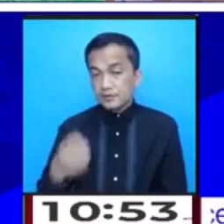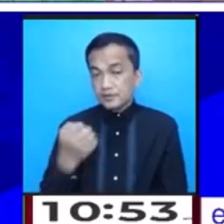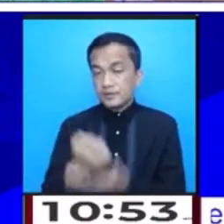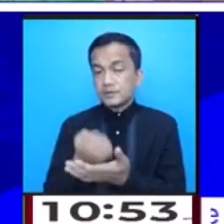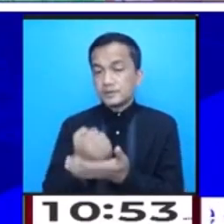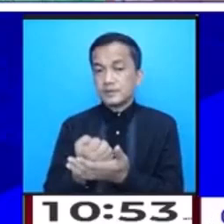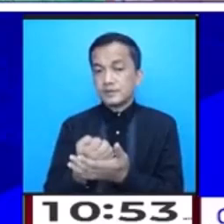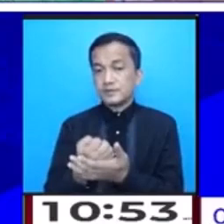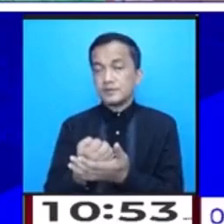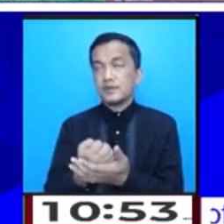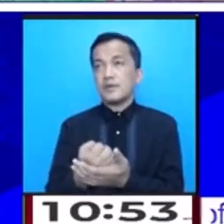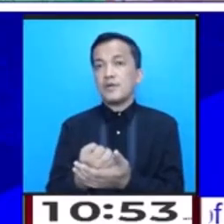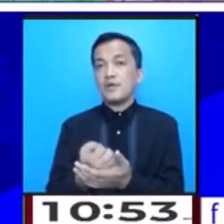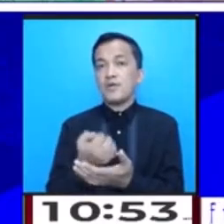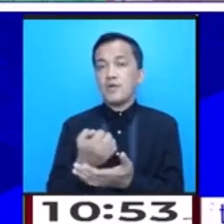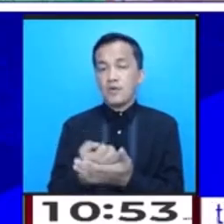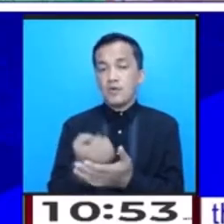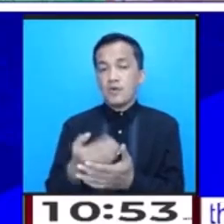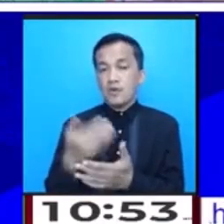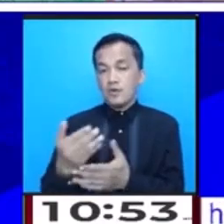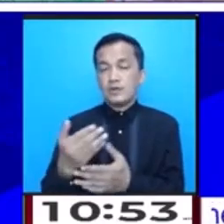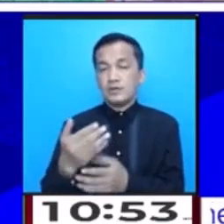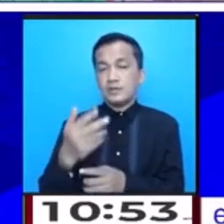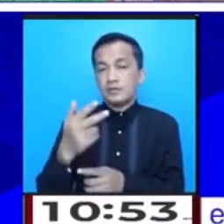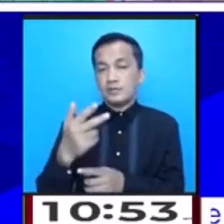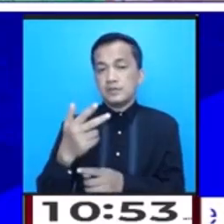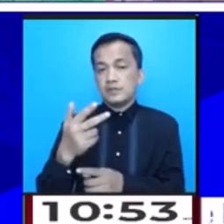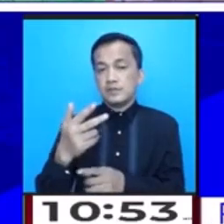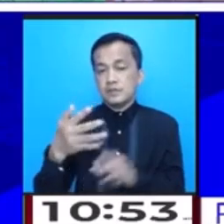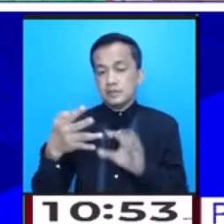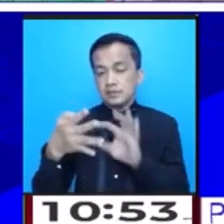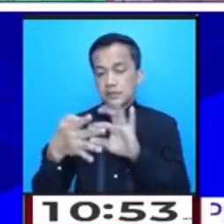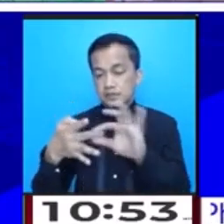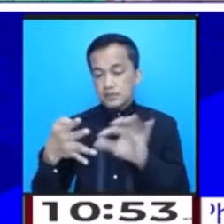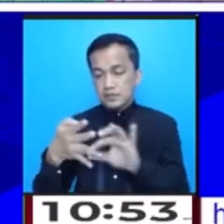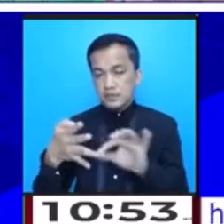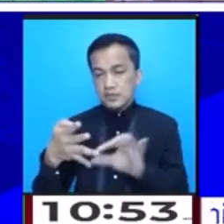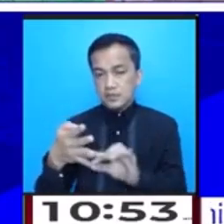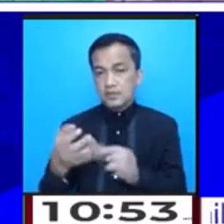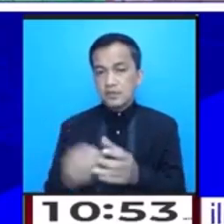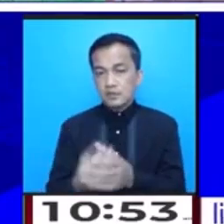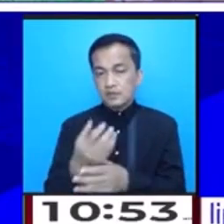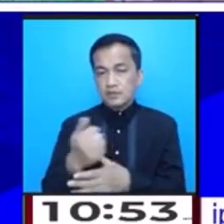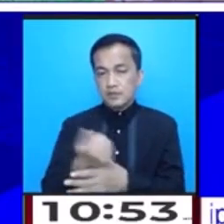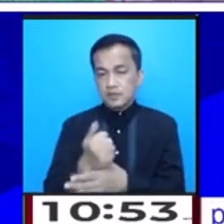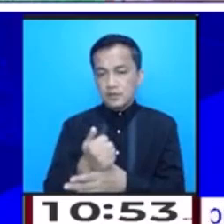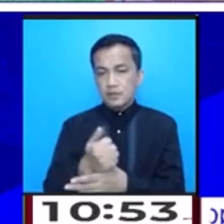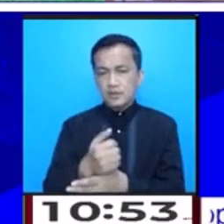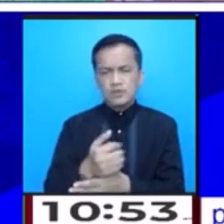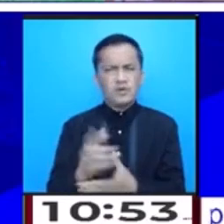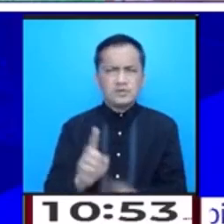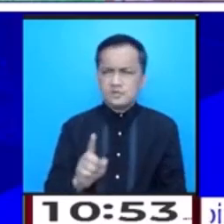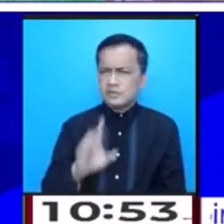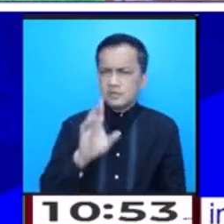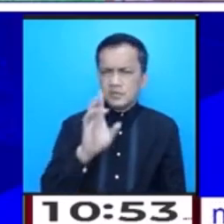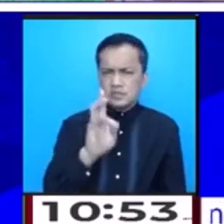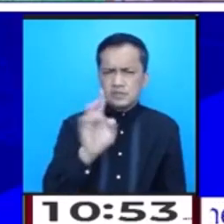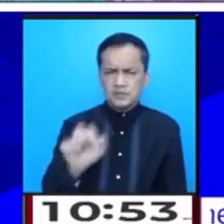the economy in the next three quarters would have to grow at average of 7.2%.